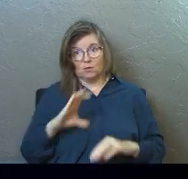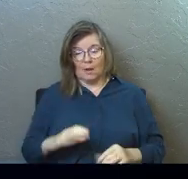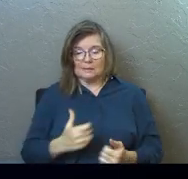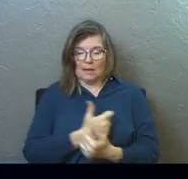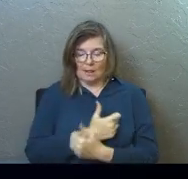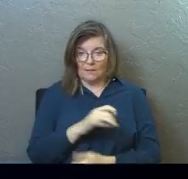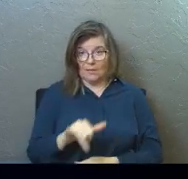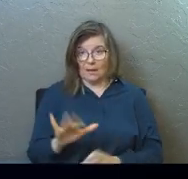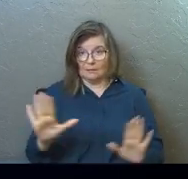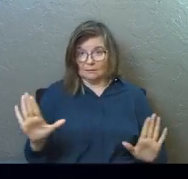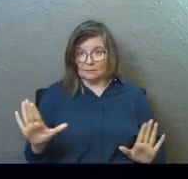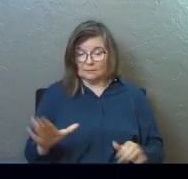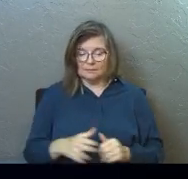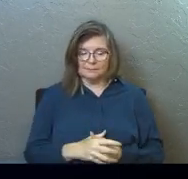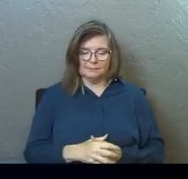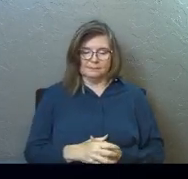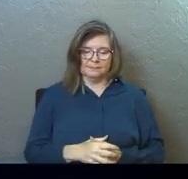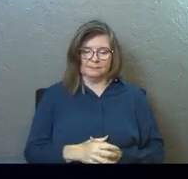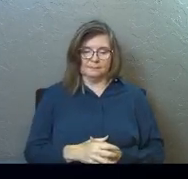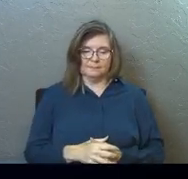Christ. And I love that.